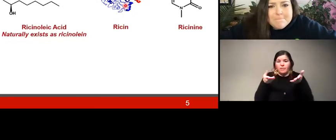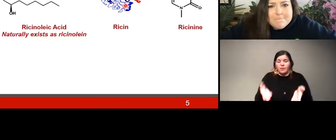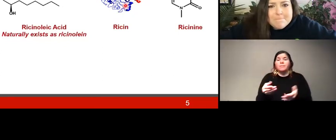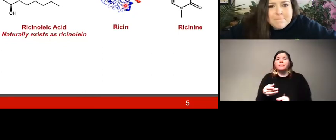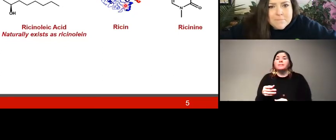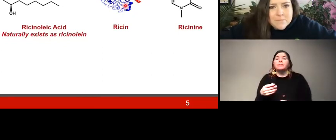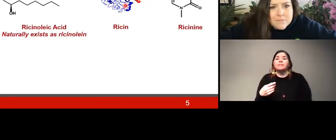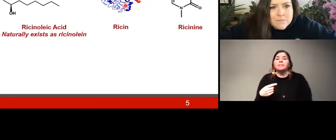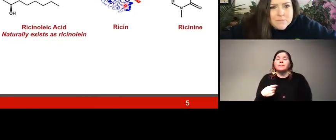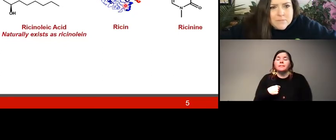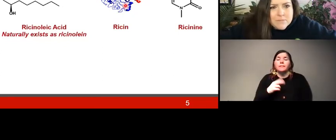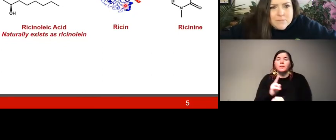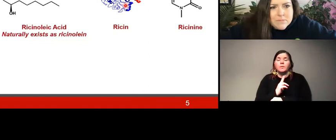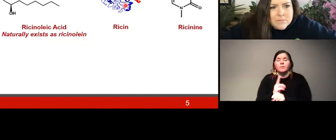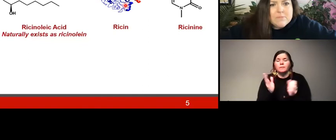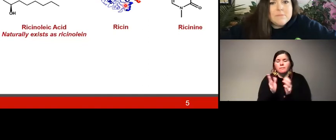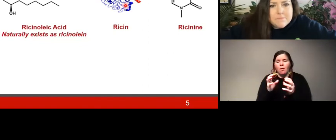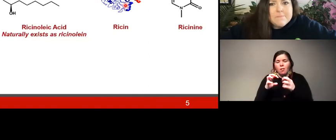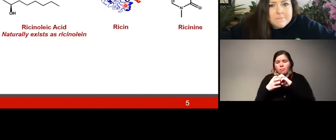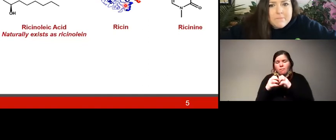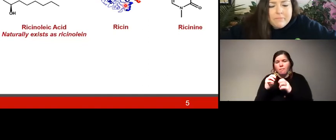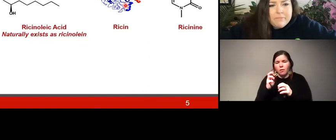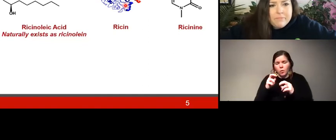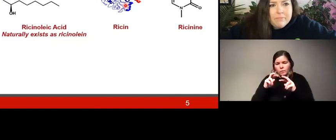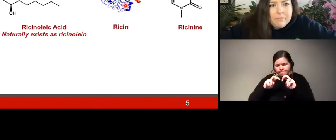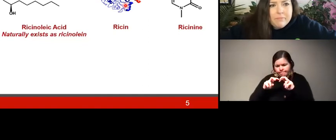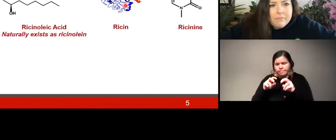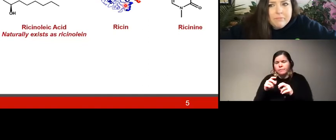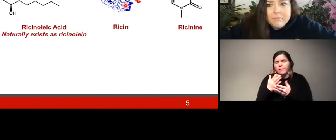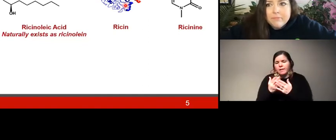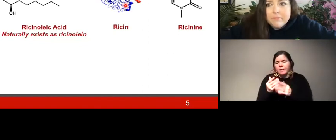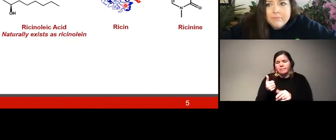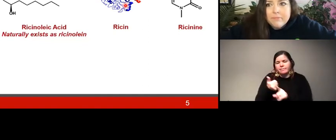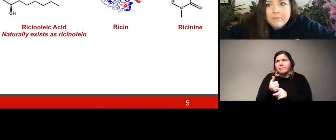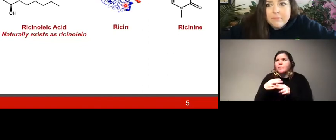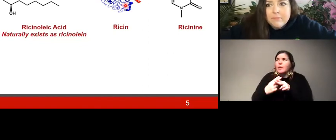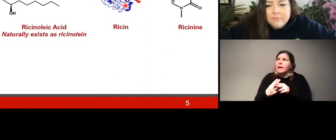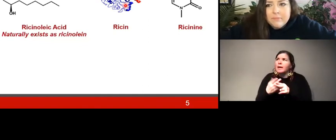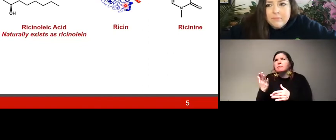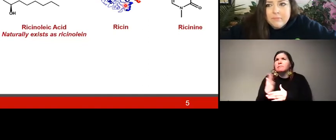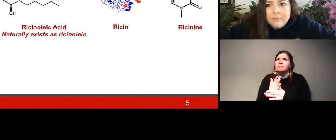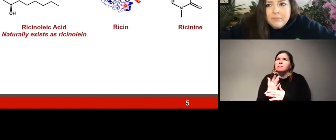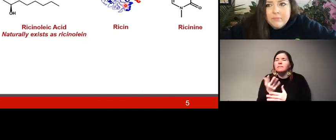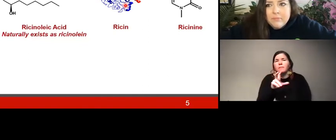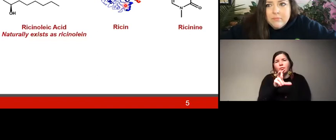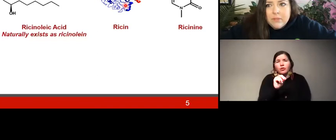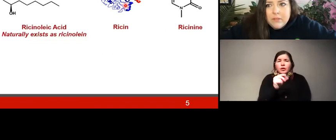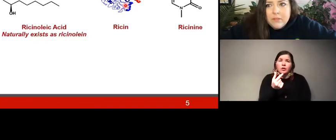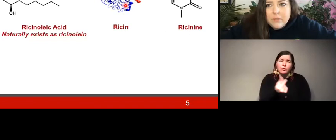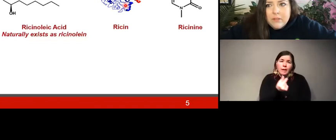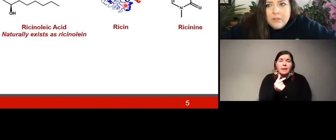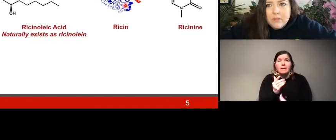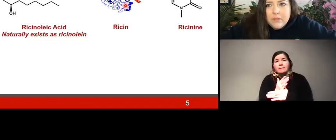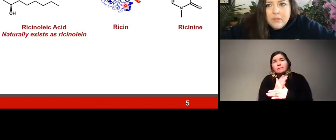use is really good for small molecule analysis. So things that only weigh, let's say, between 30 grams